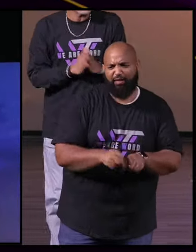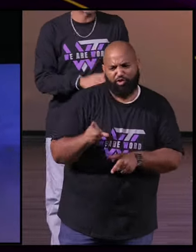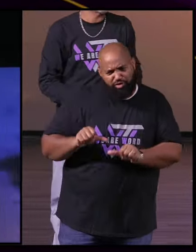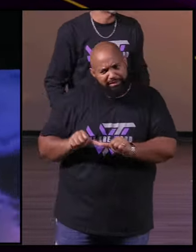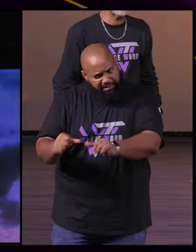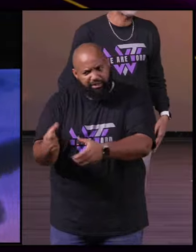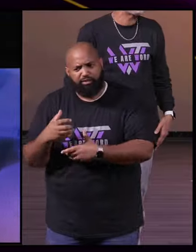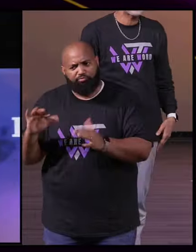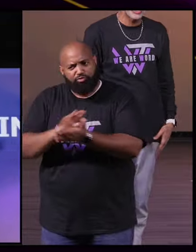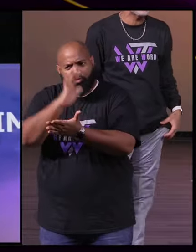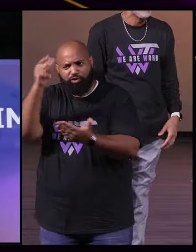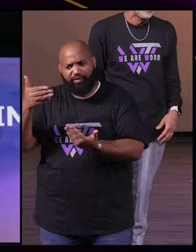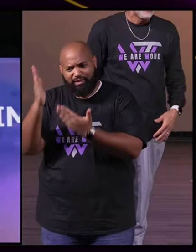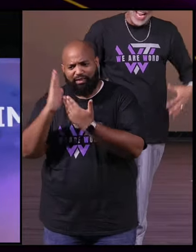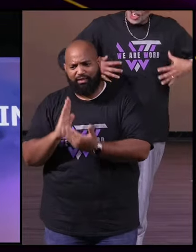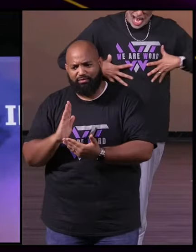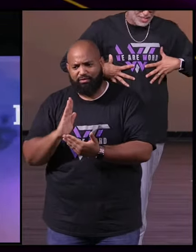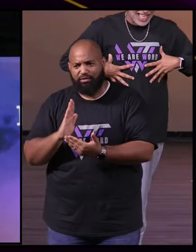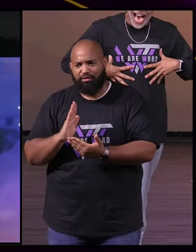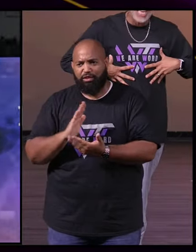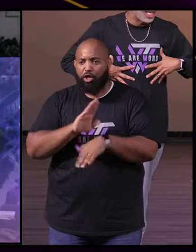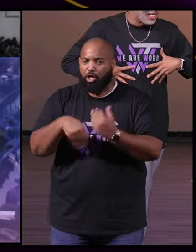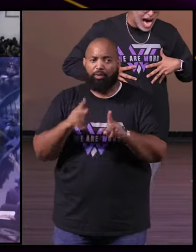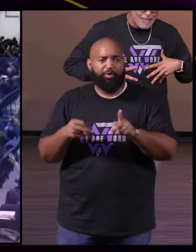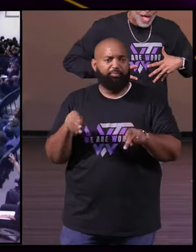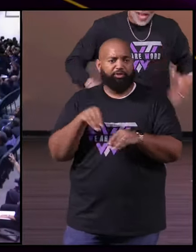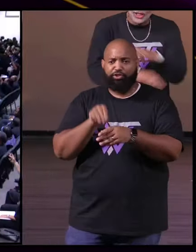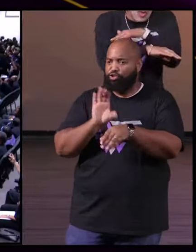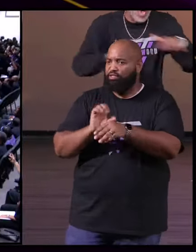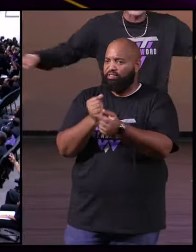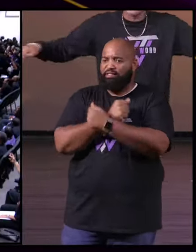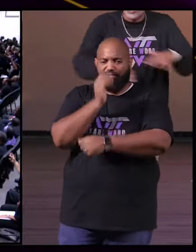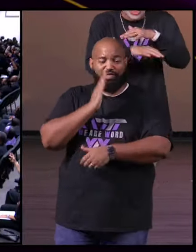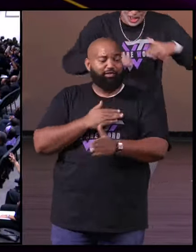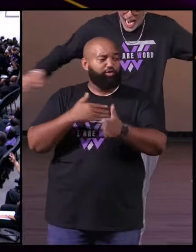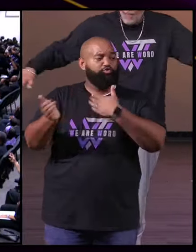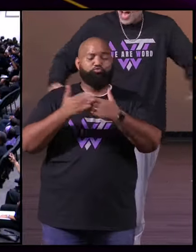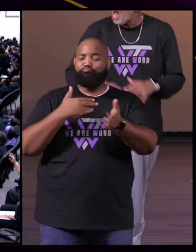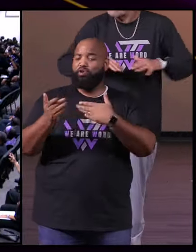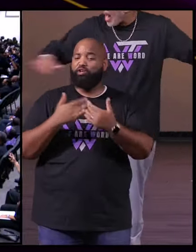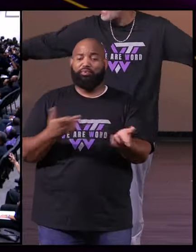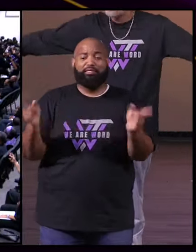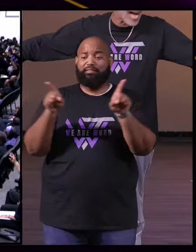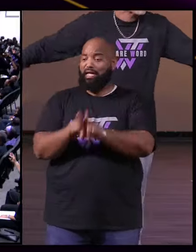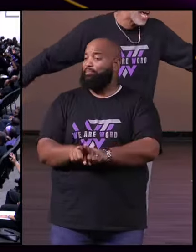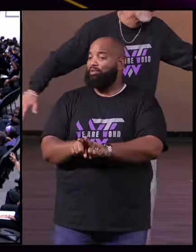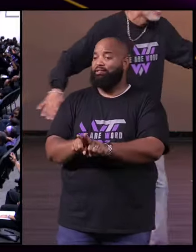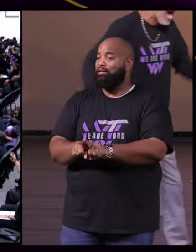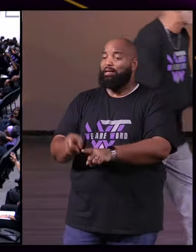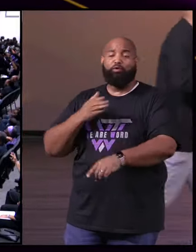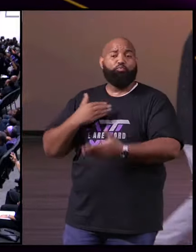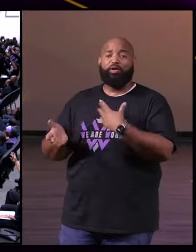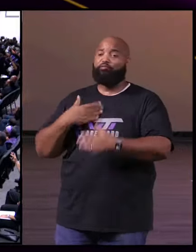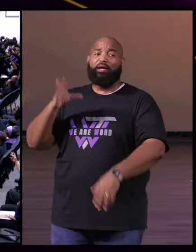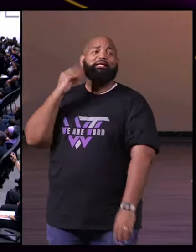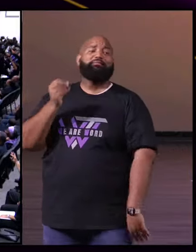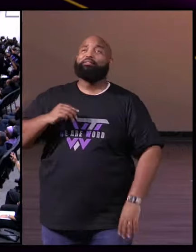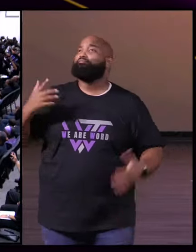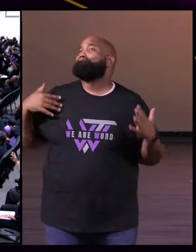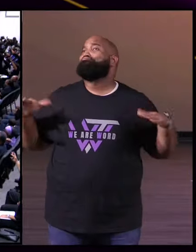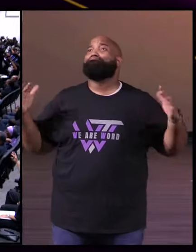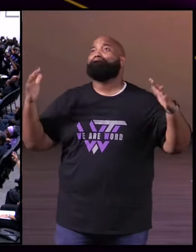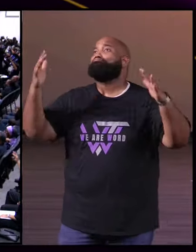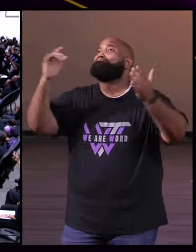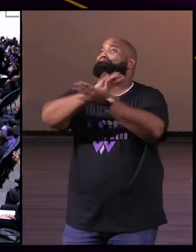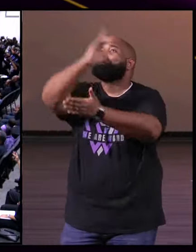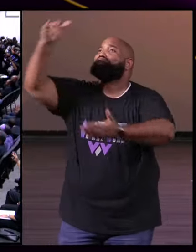Do I have anybody in church that loves God enough that no matter what state I find myself, I'm going to learn to give